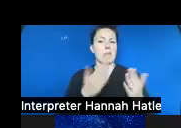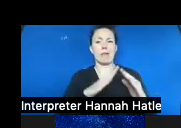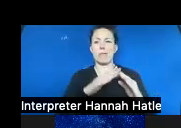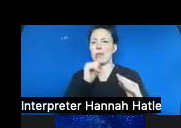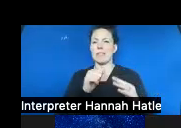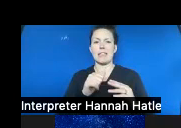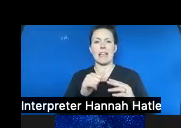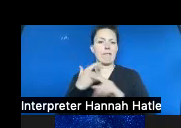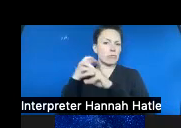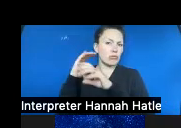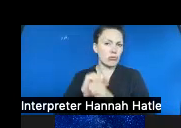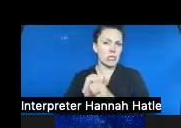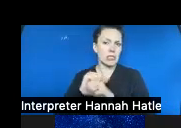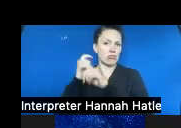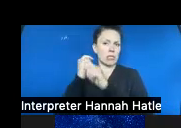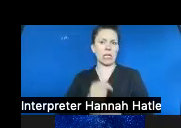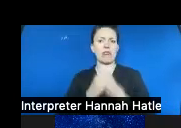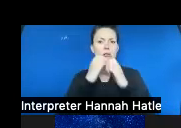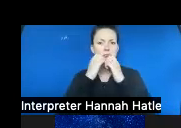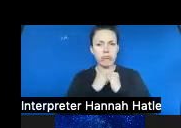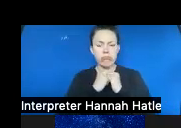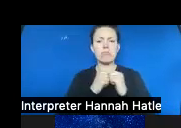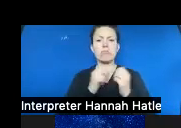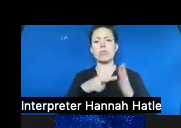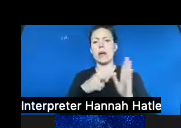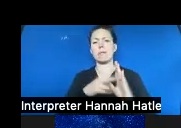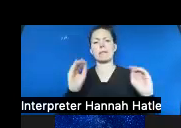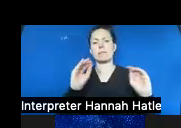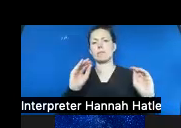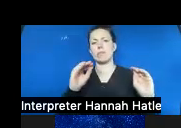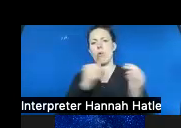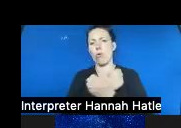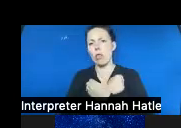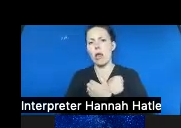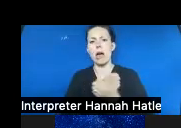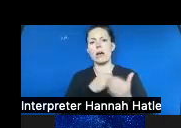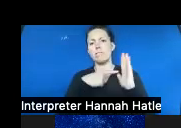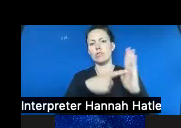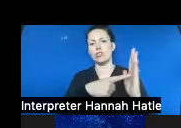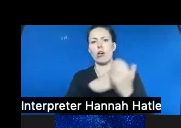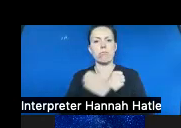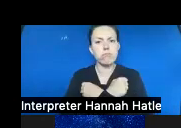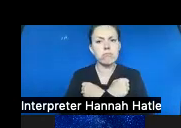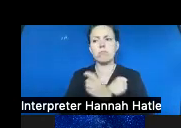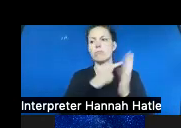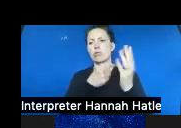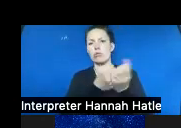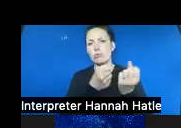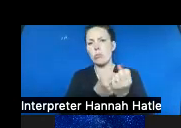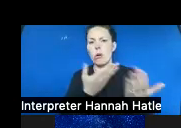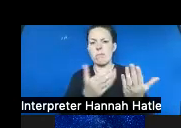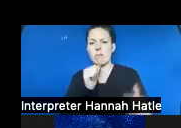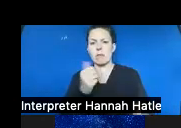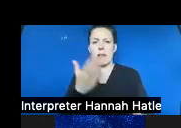around someone and support them and love them and allow them to go to the next level on their healing journey.